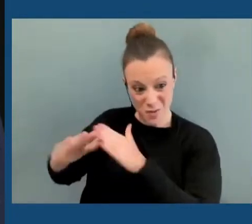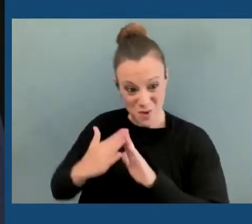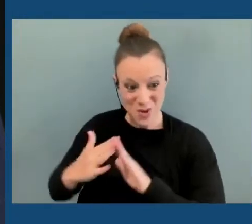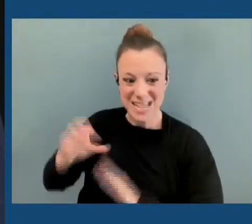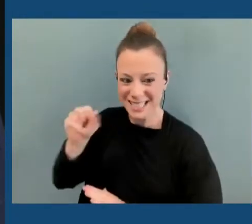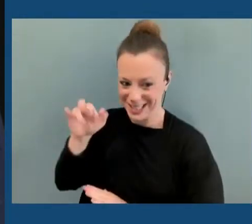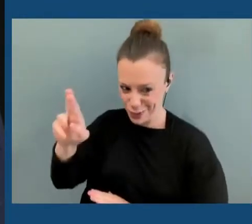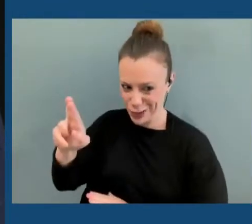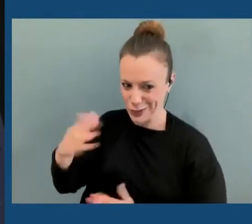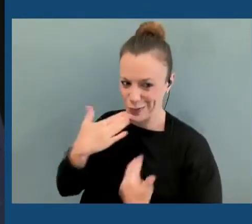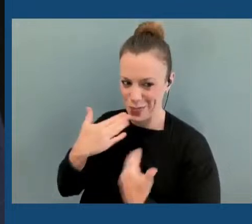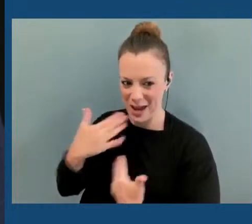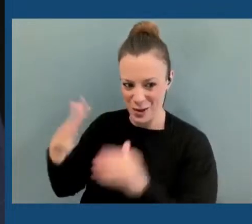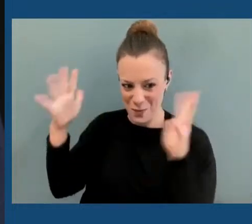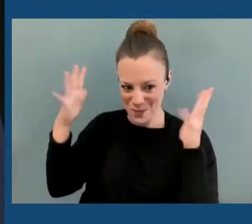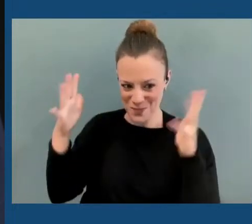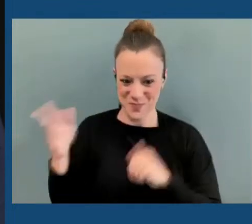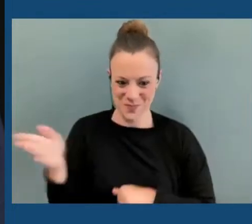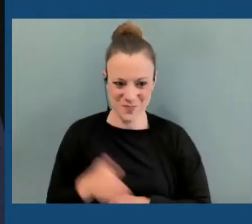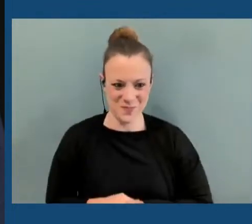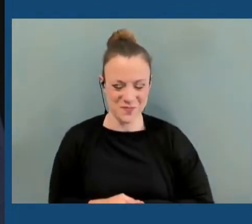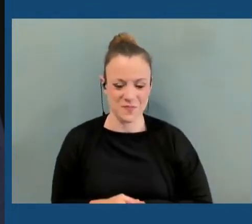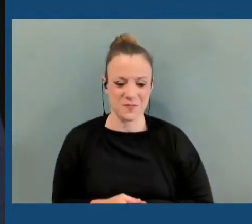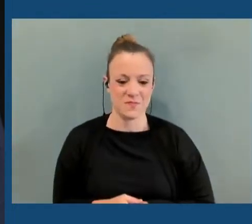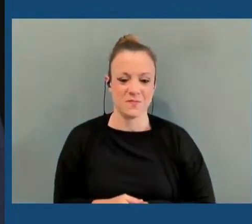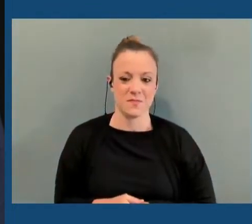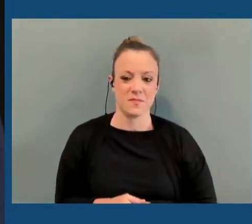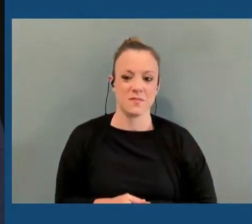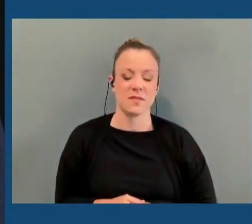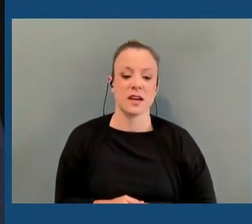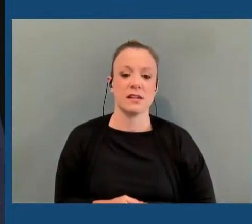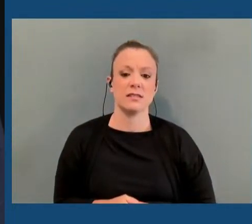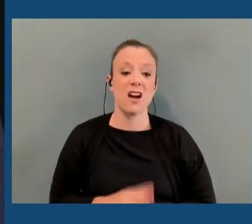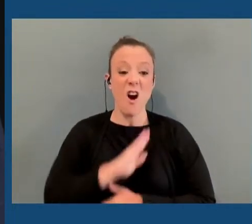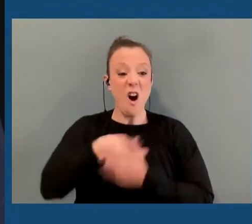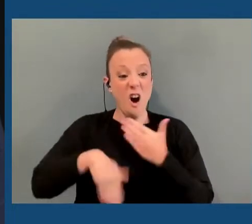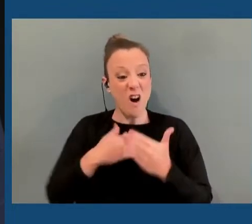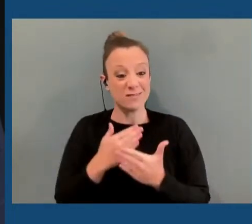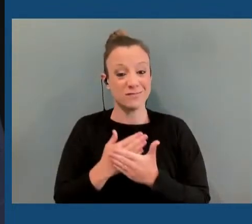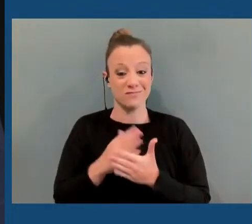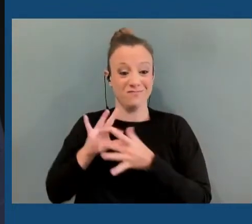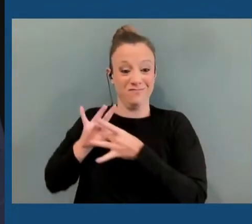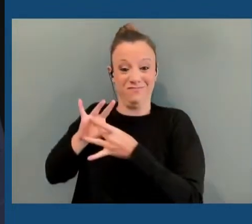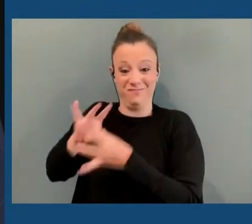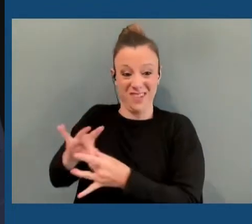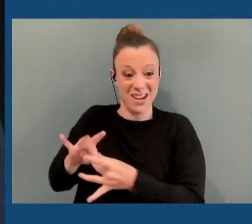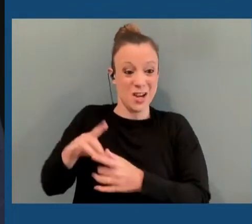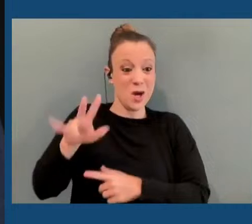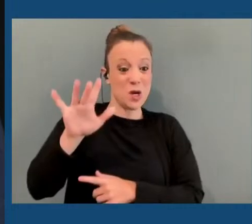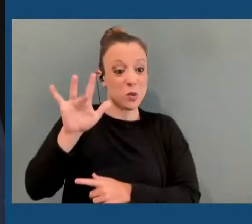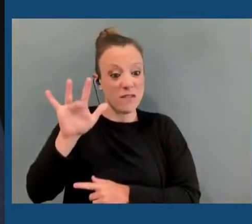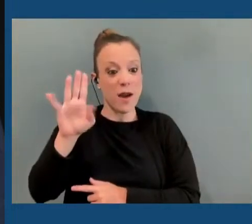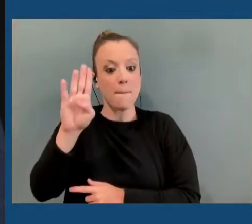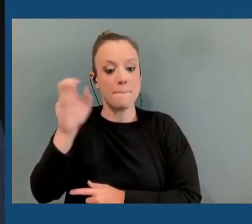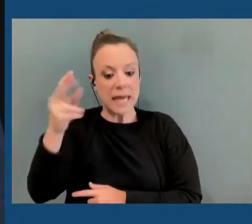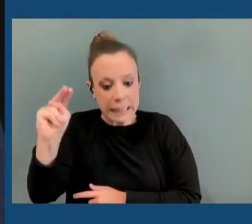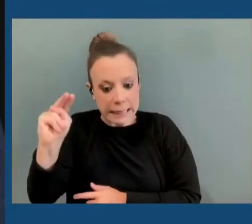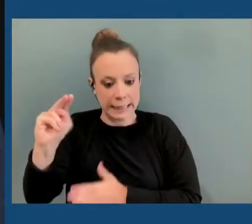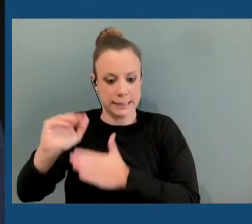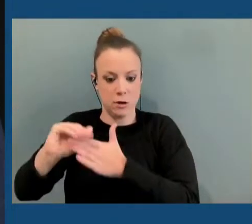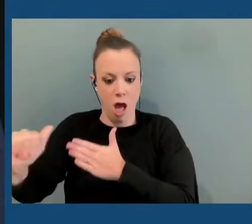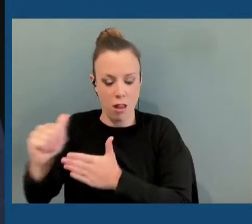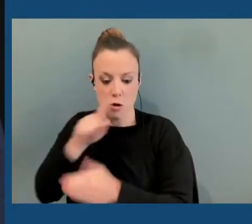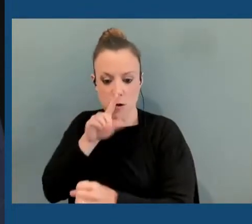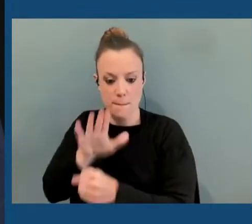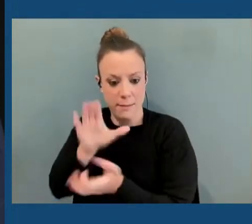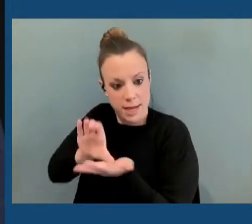So it's all on top of a $25 billion commitment to add more supply on top of what we have already.